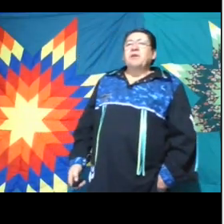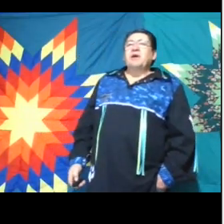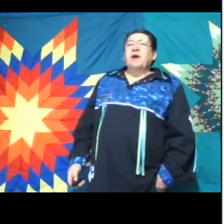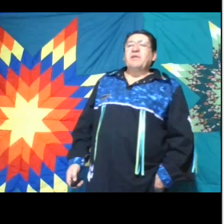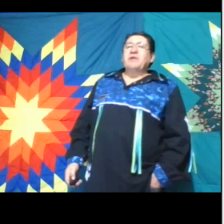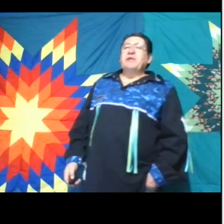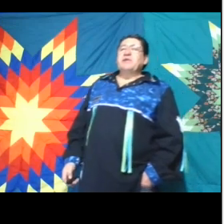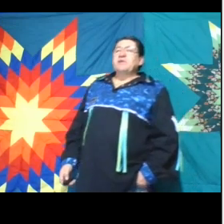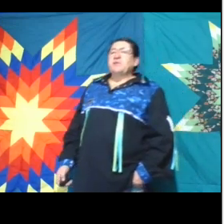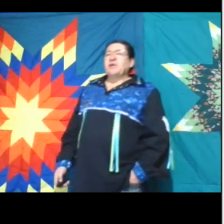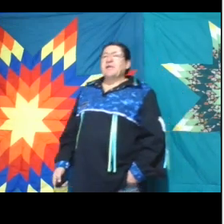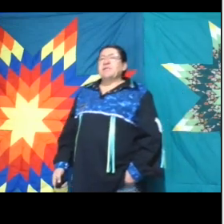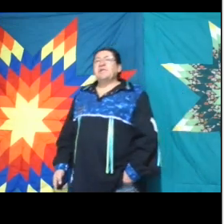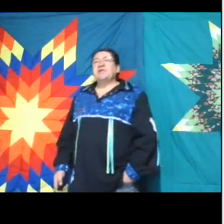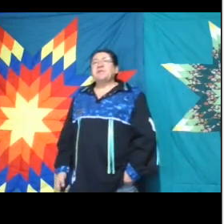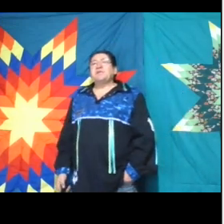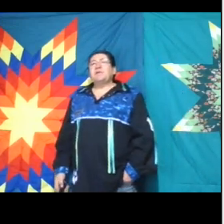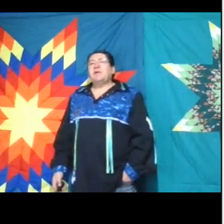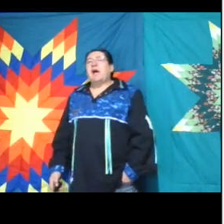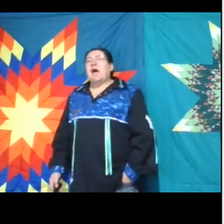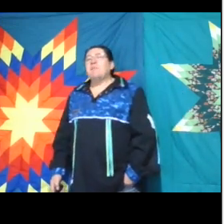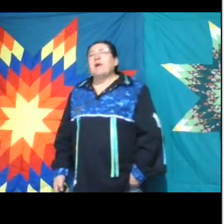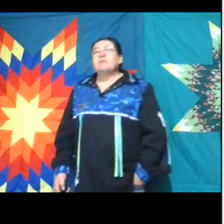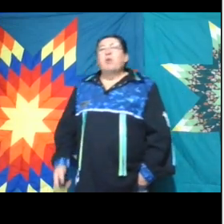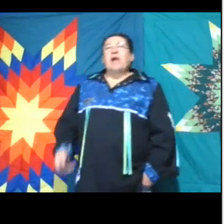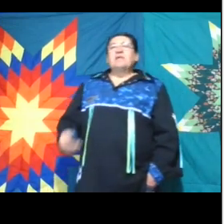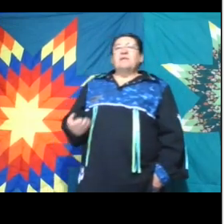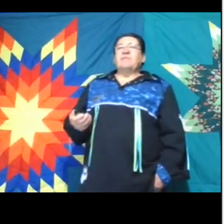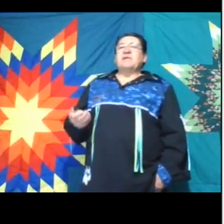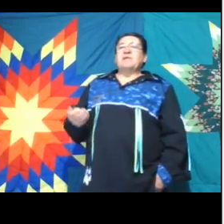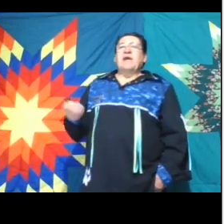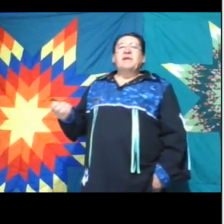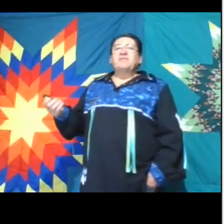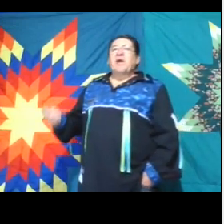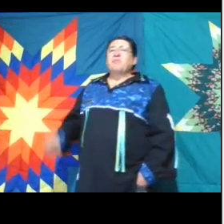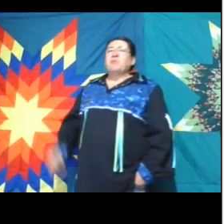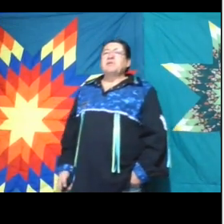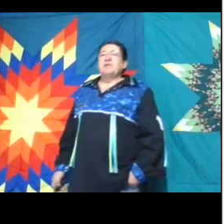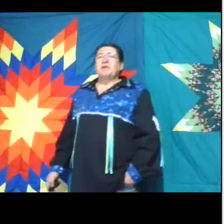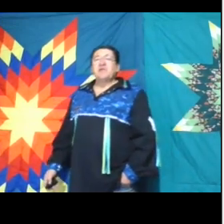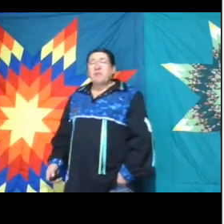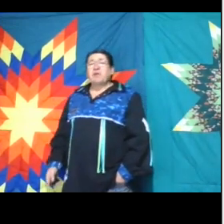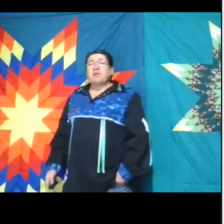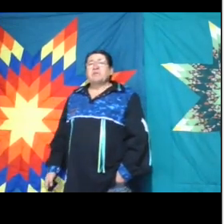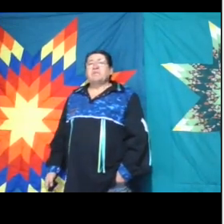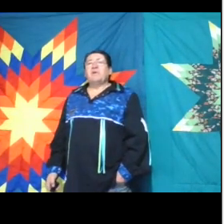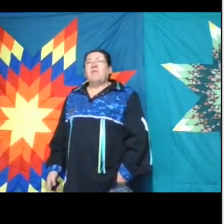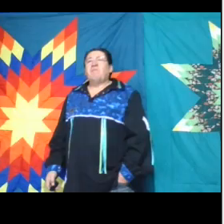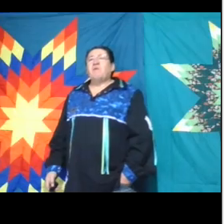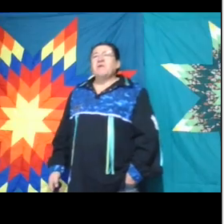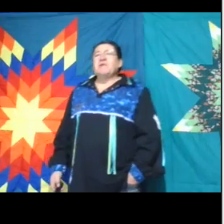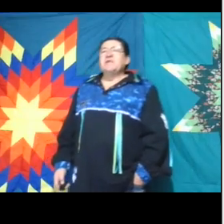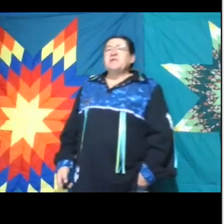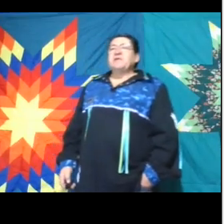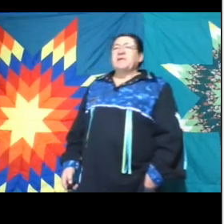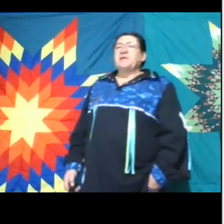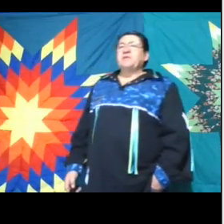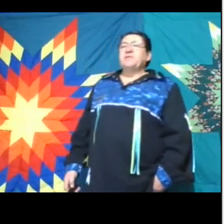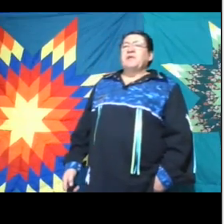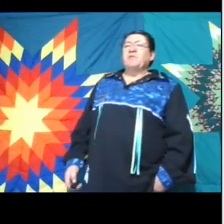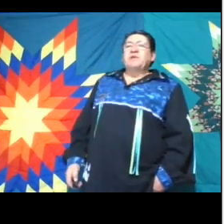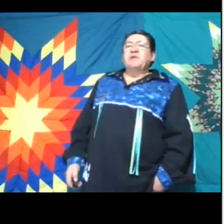Partnerships with other Indigenous organizations, have best practice of executive champions for